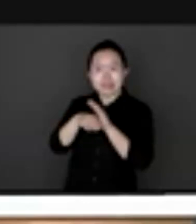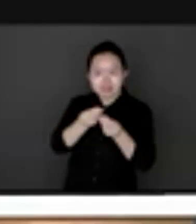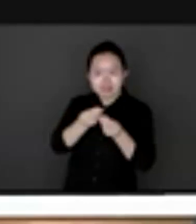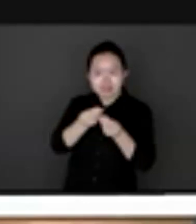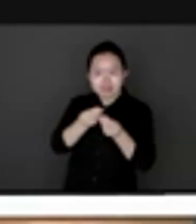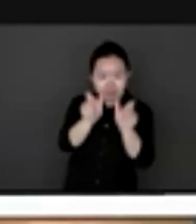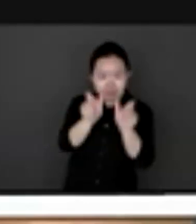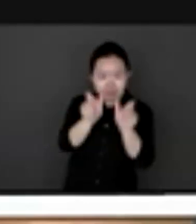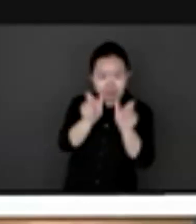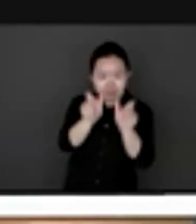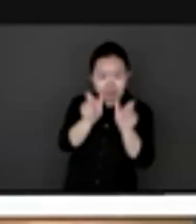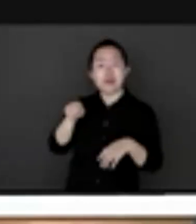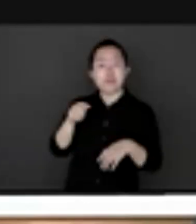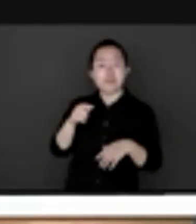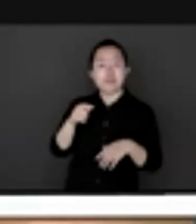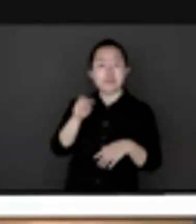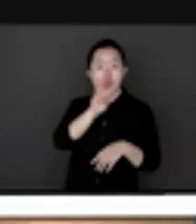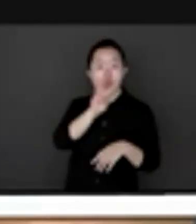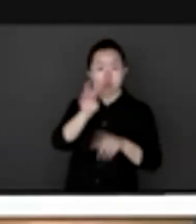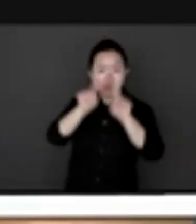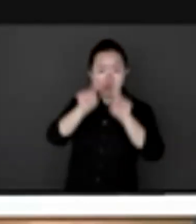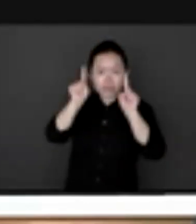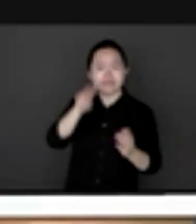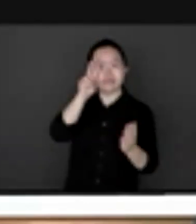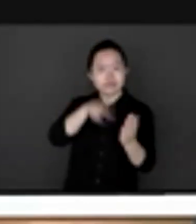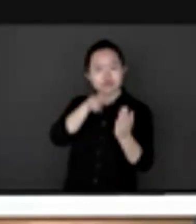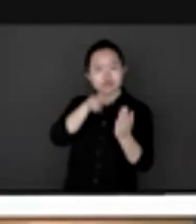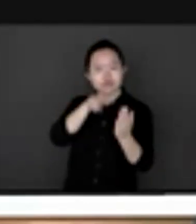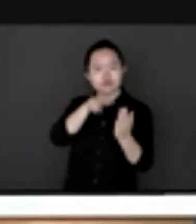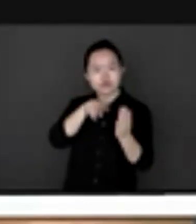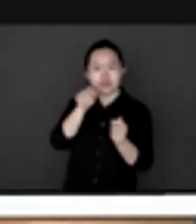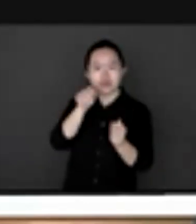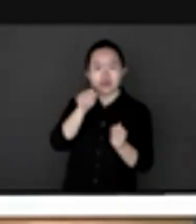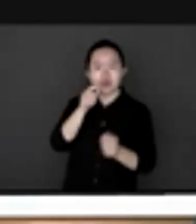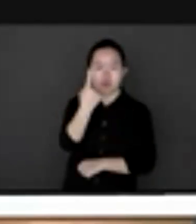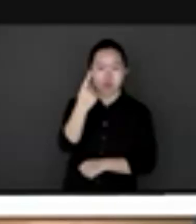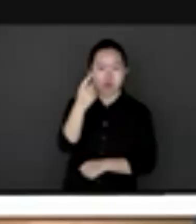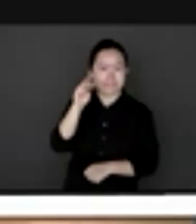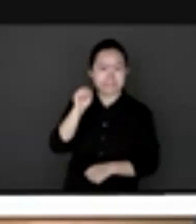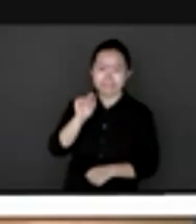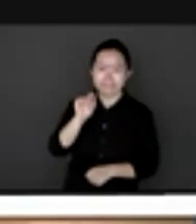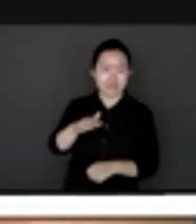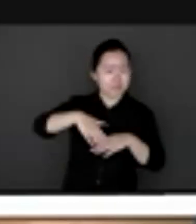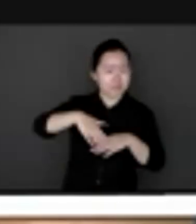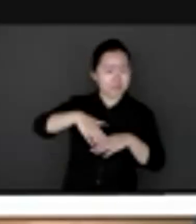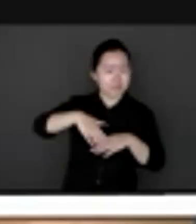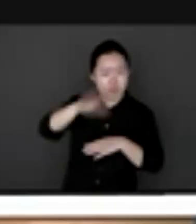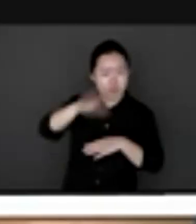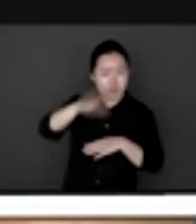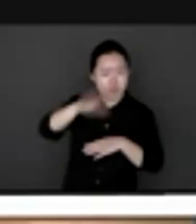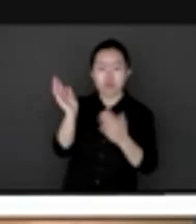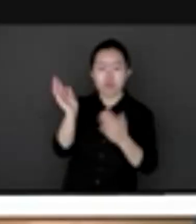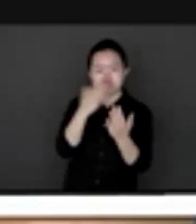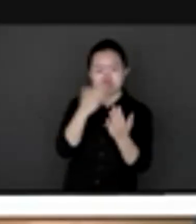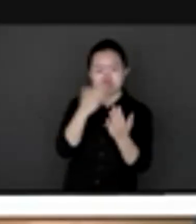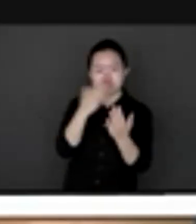like universities typically are. It's an expertocracy, so people know best what is good for them, So